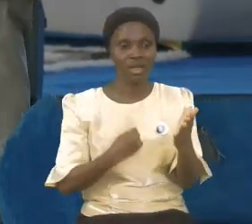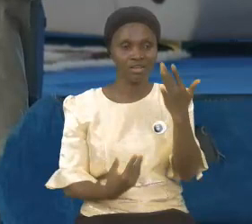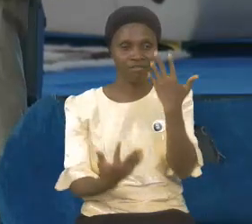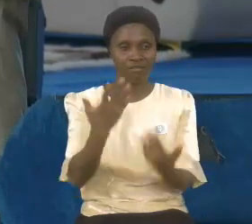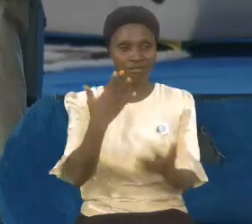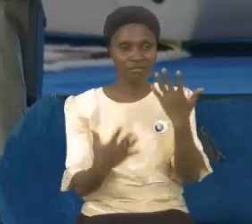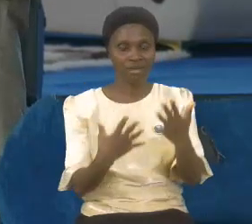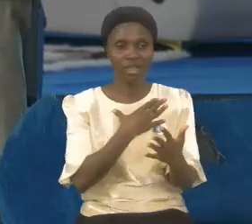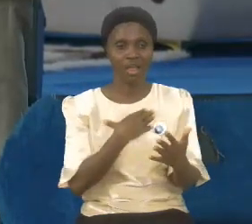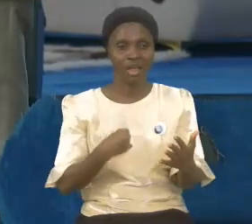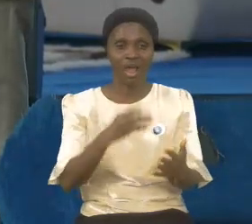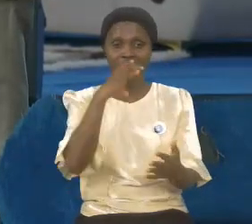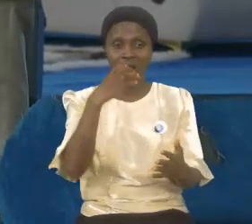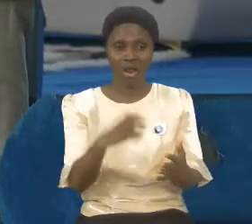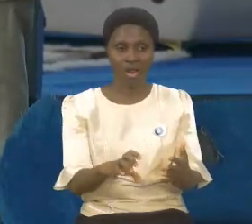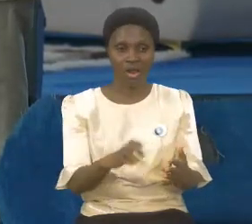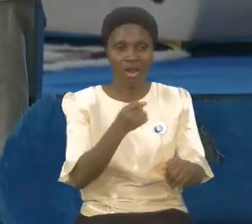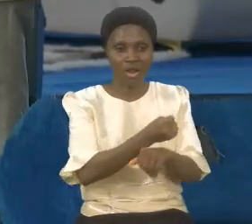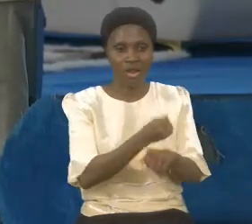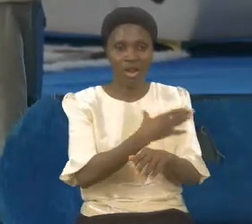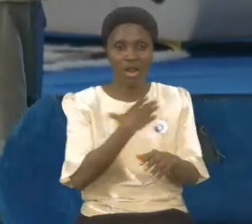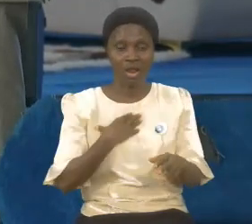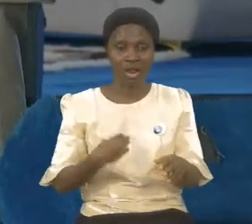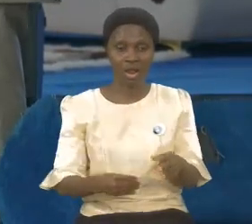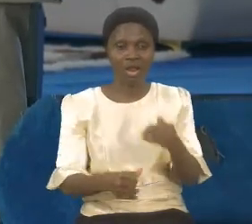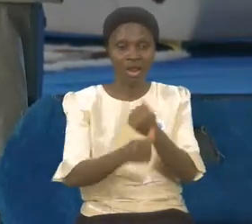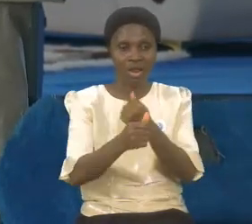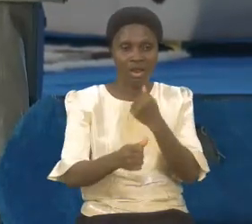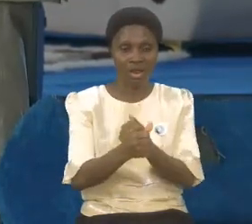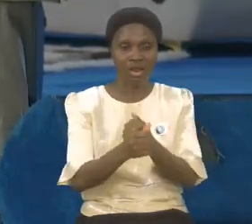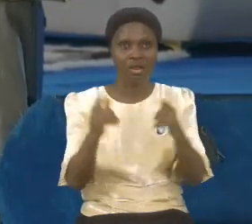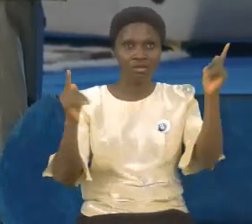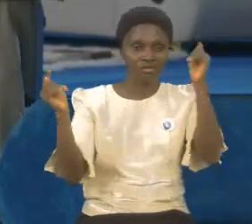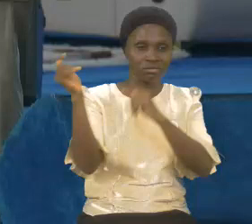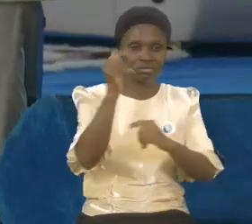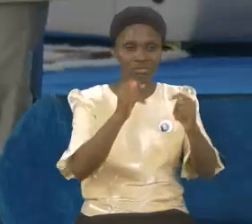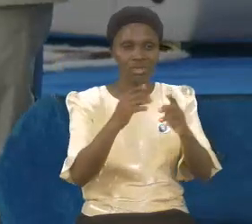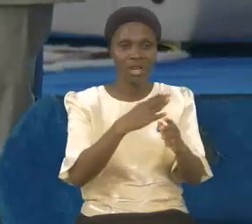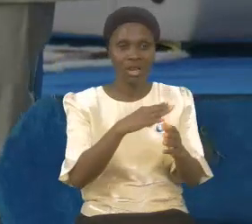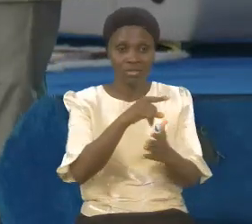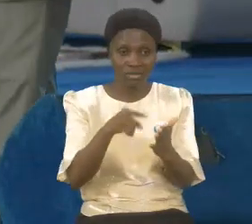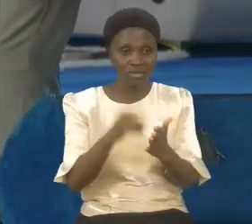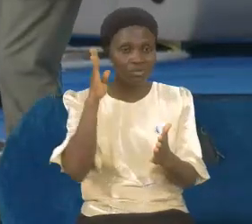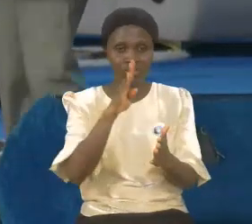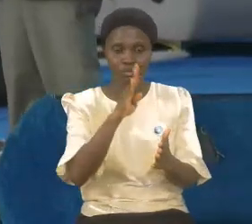horrible tempest. This shall be the portion of their cup. Then